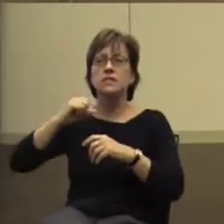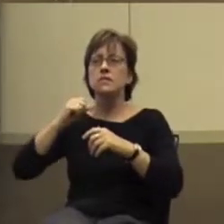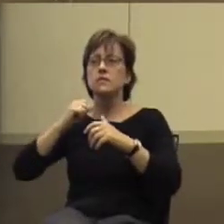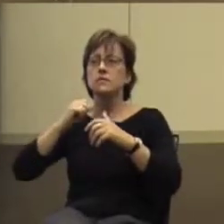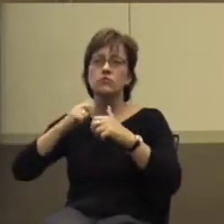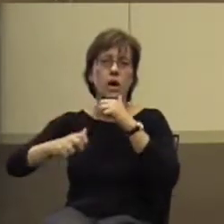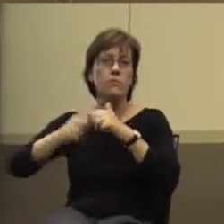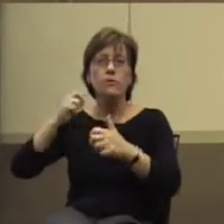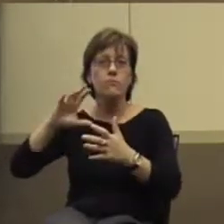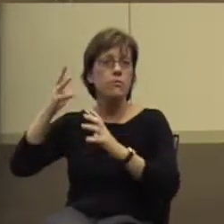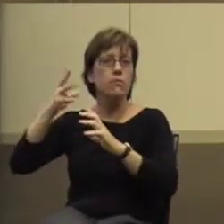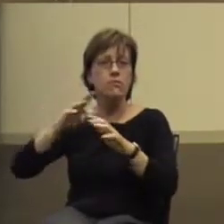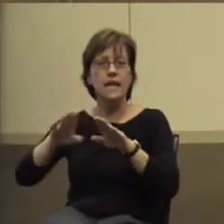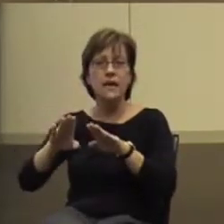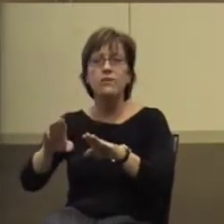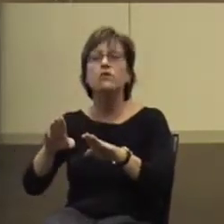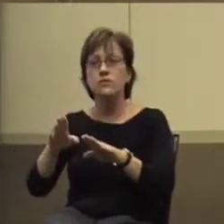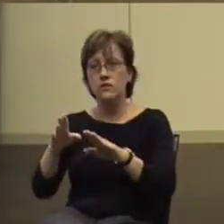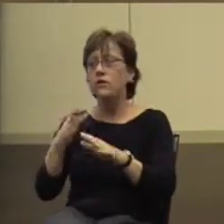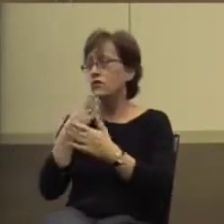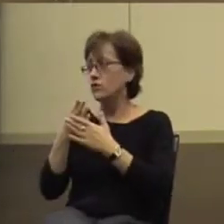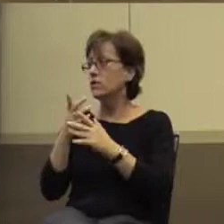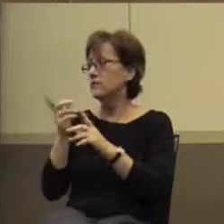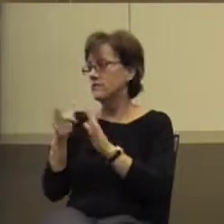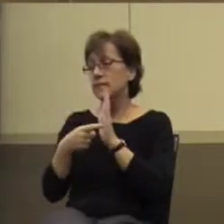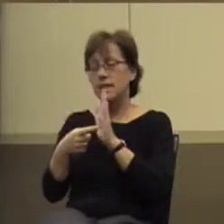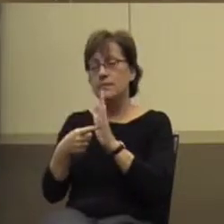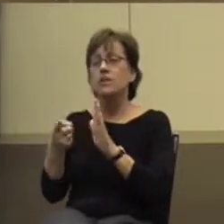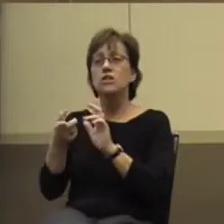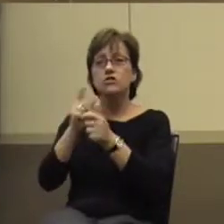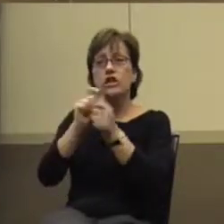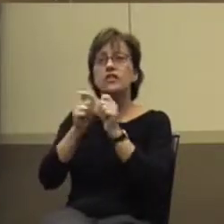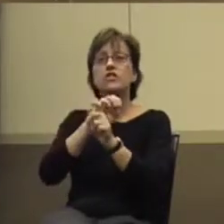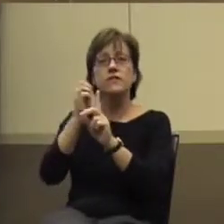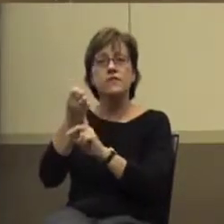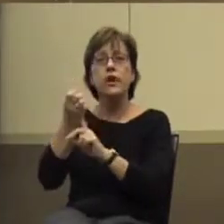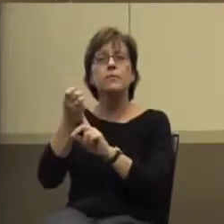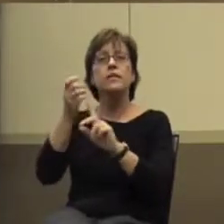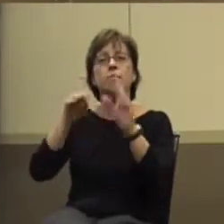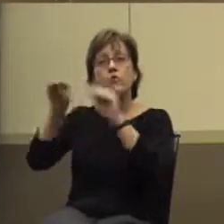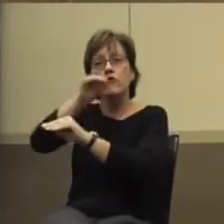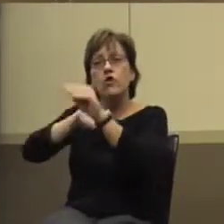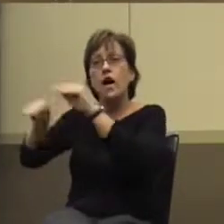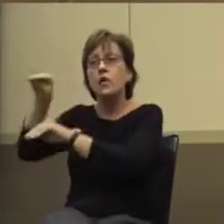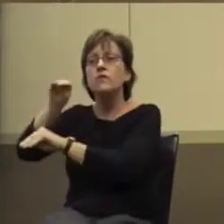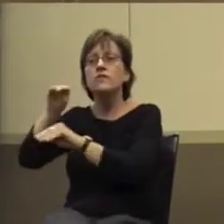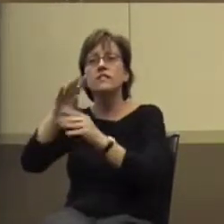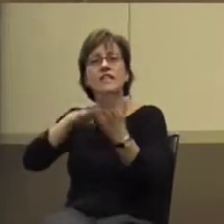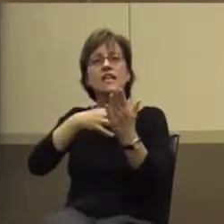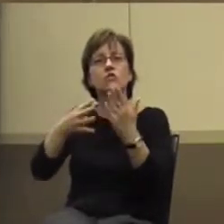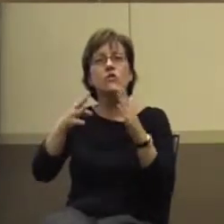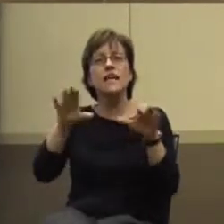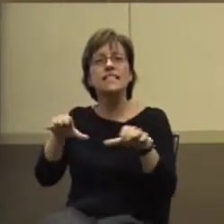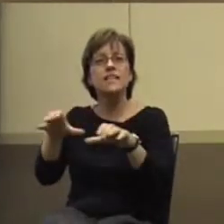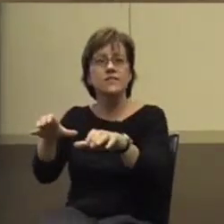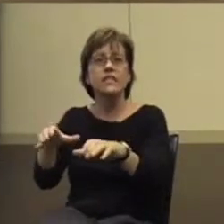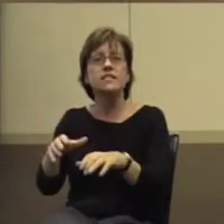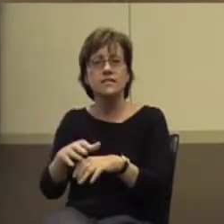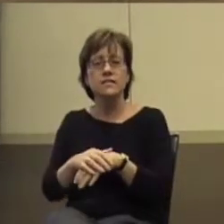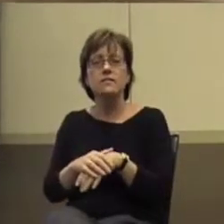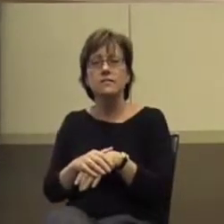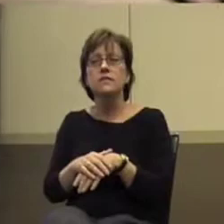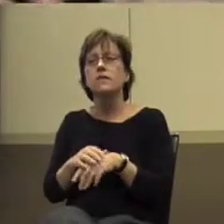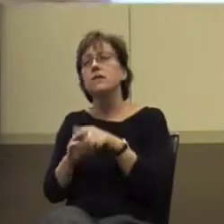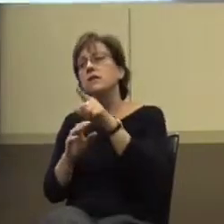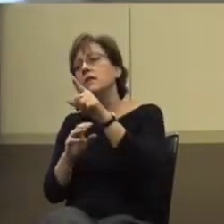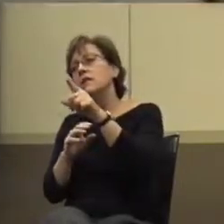Yeah. So good, that's a good example of changing the environment to really, and the workday scheduled activities. Yeah. We also